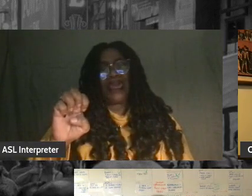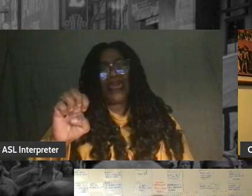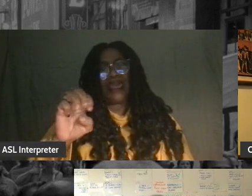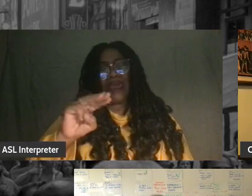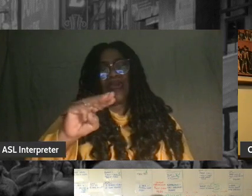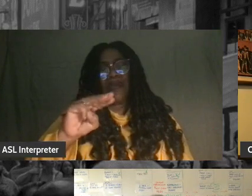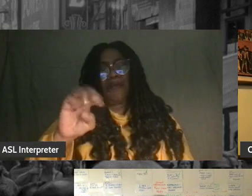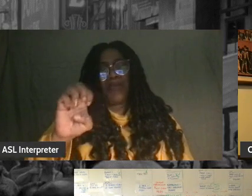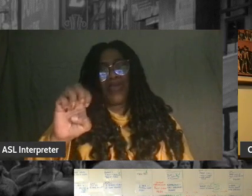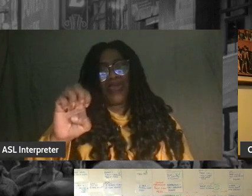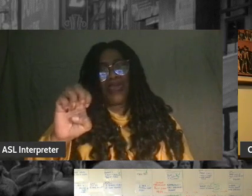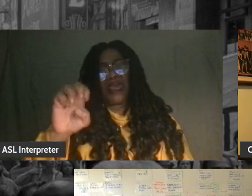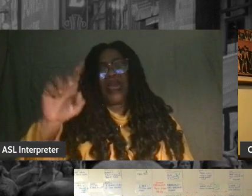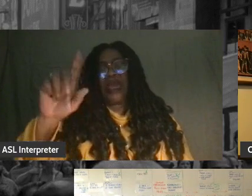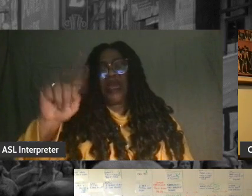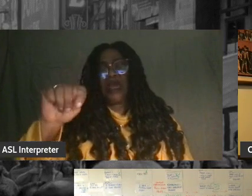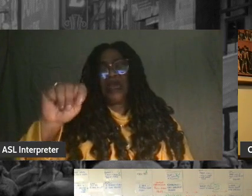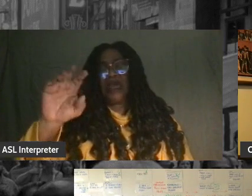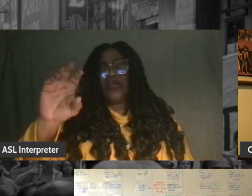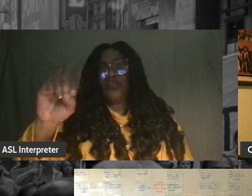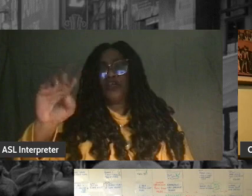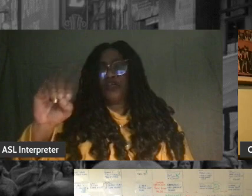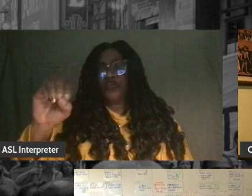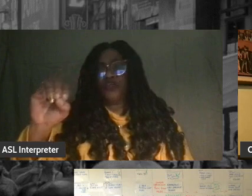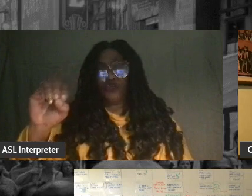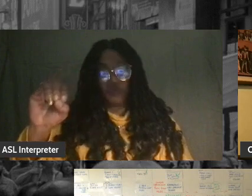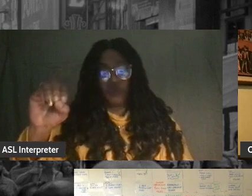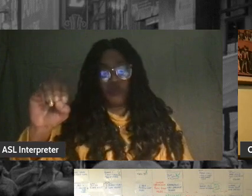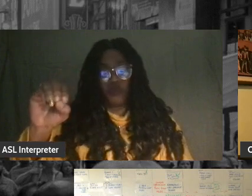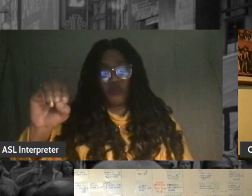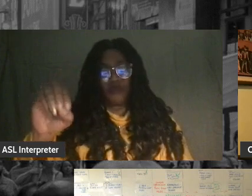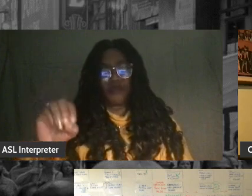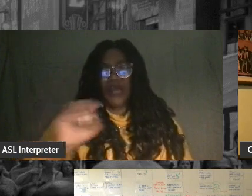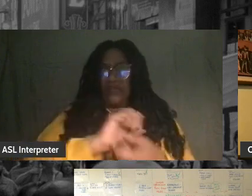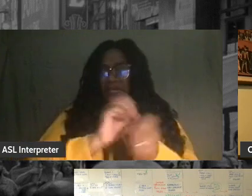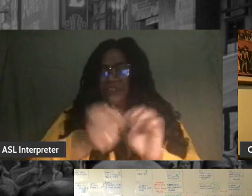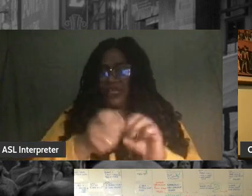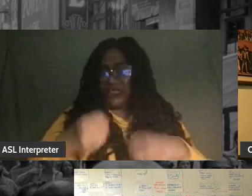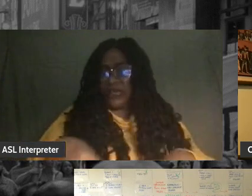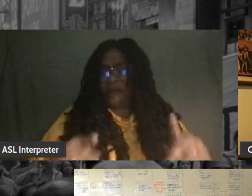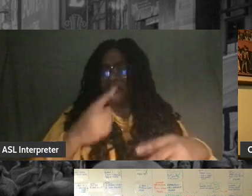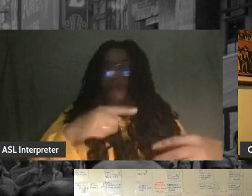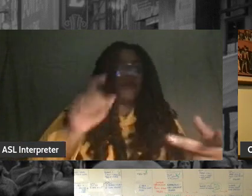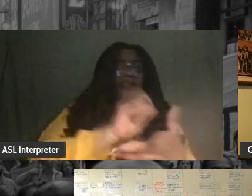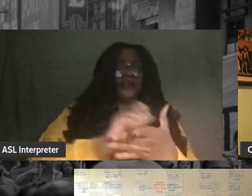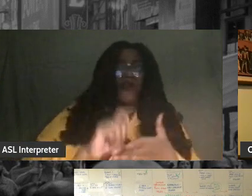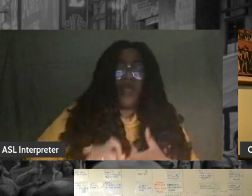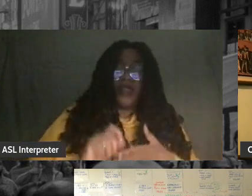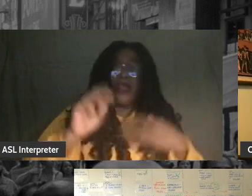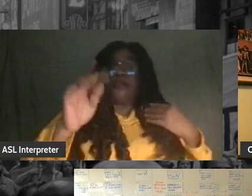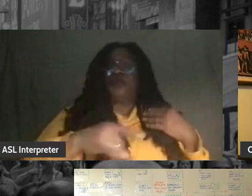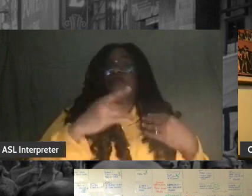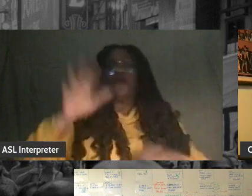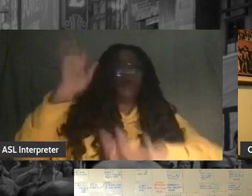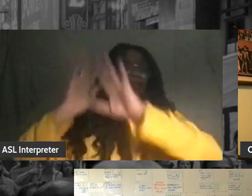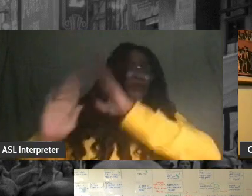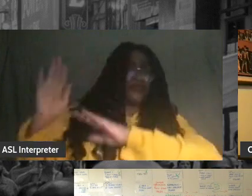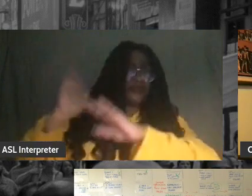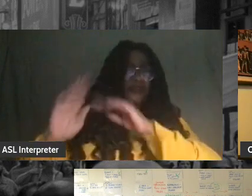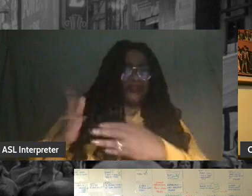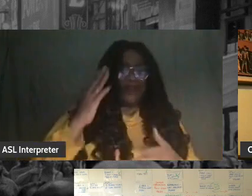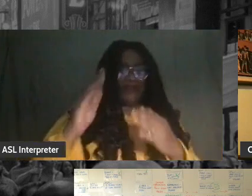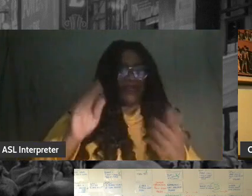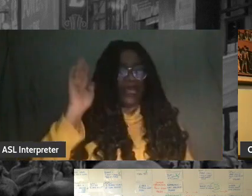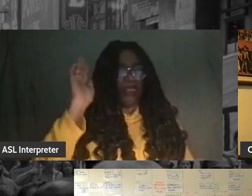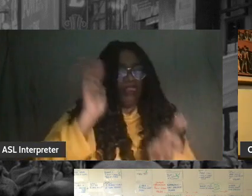equality, change the opportunity for you as a writer? I mean, do you feel that historically you were treated less favorably